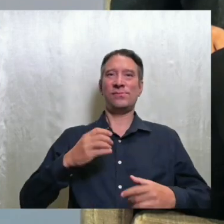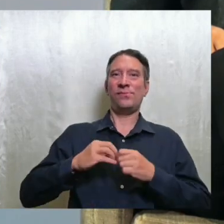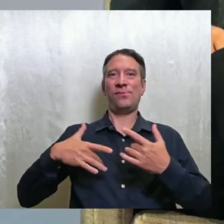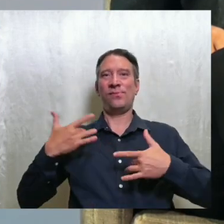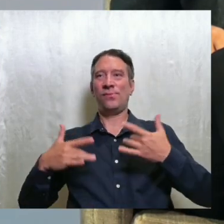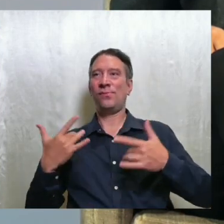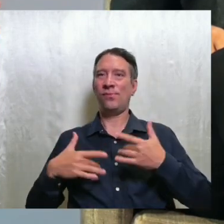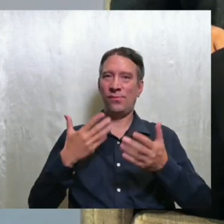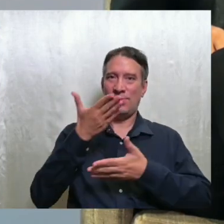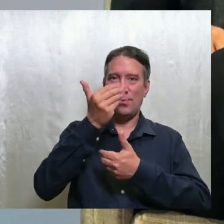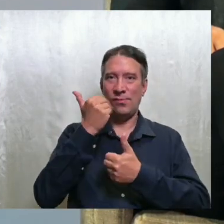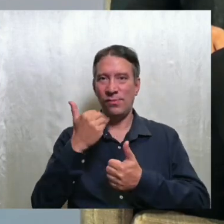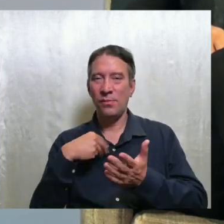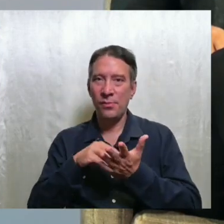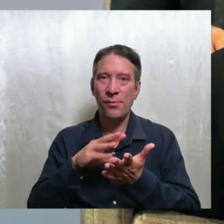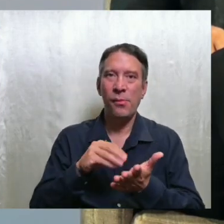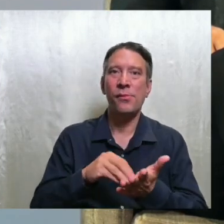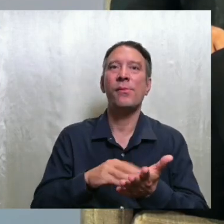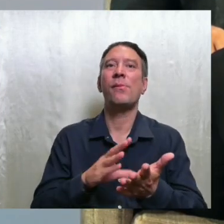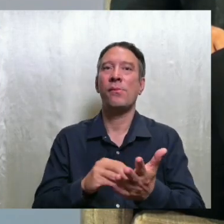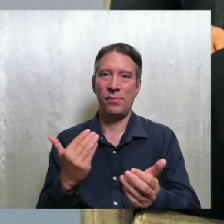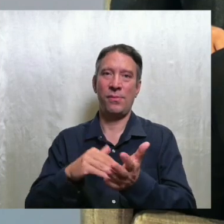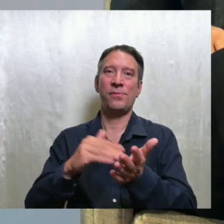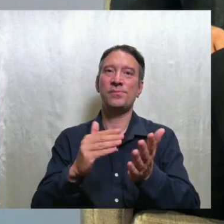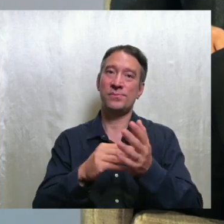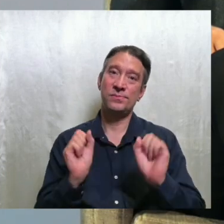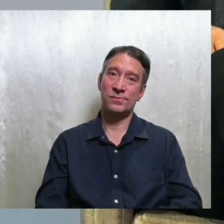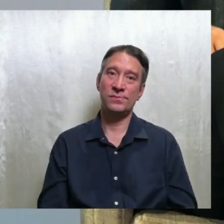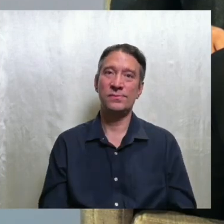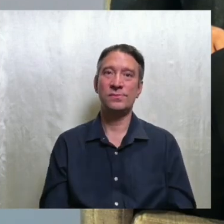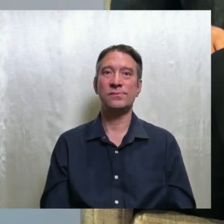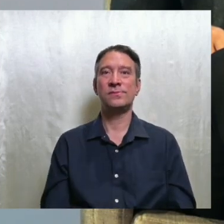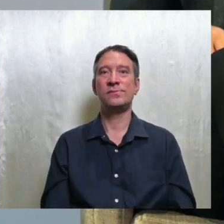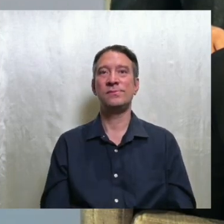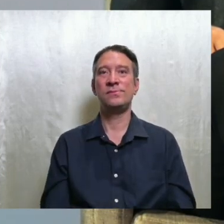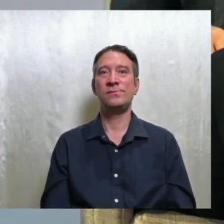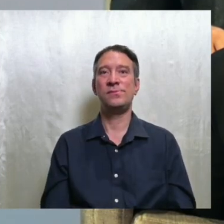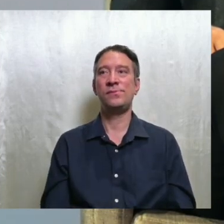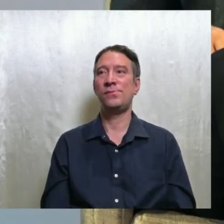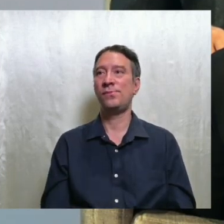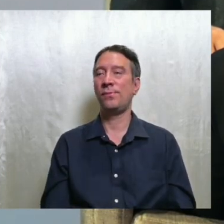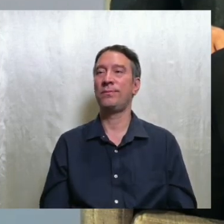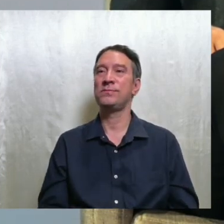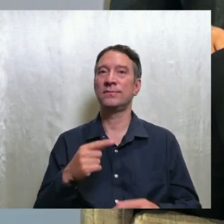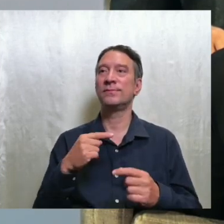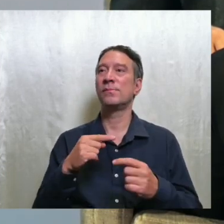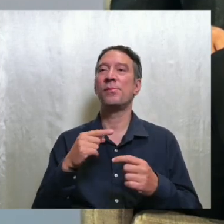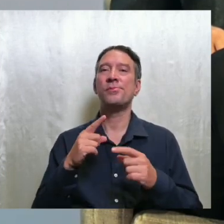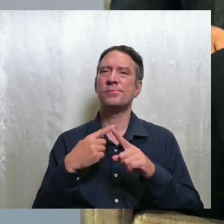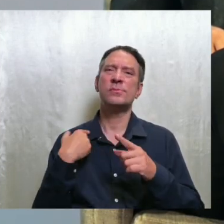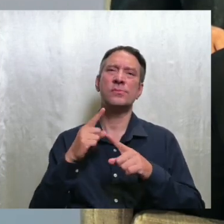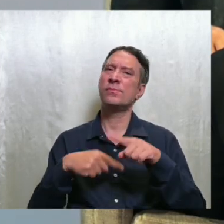I would say, multimodal way we're trying to mediate. Coming to your second question, we do